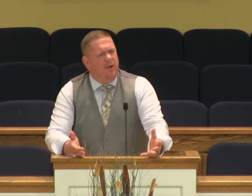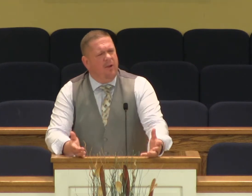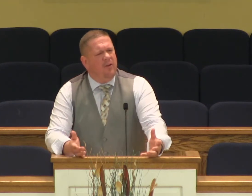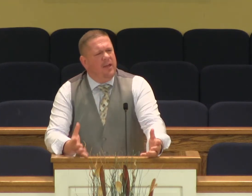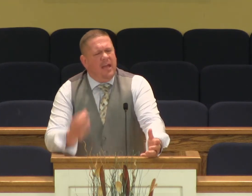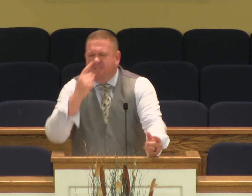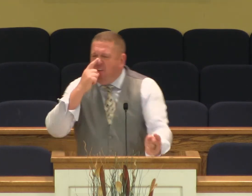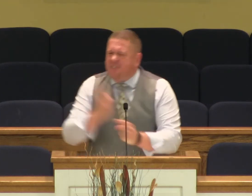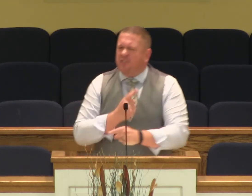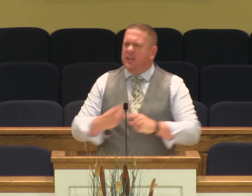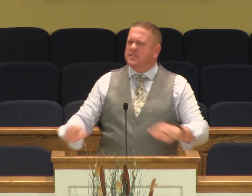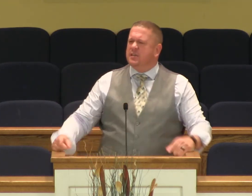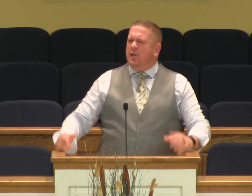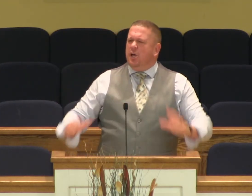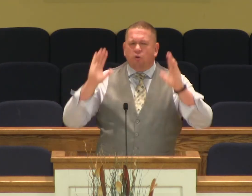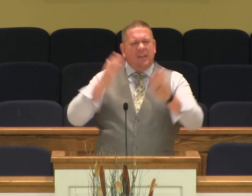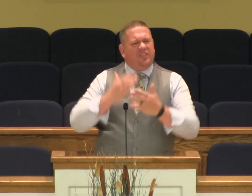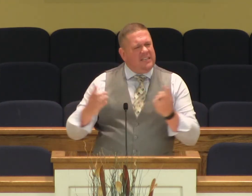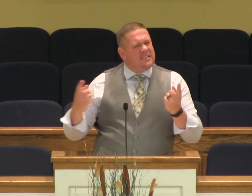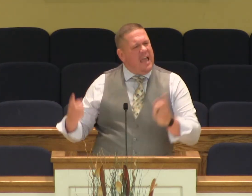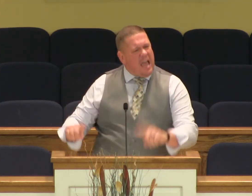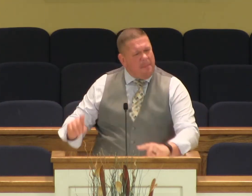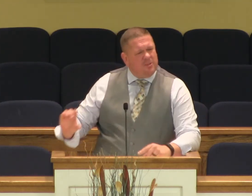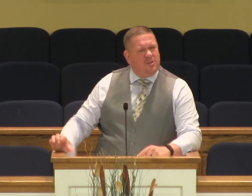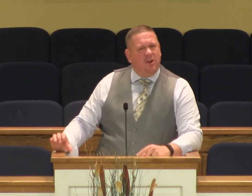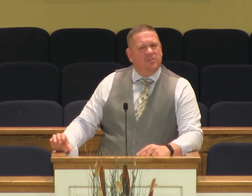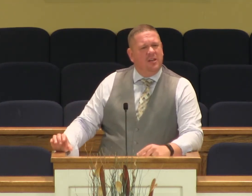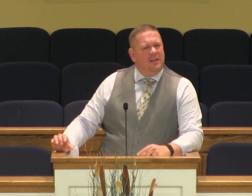in there and faithfulness, great things